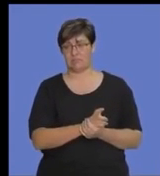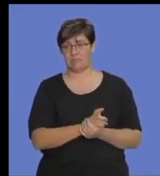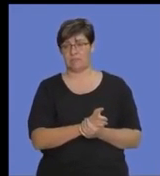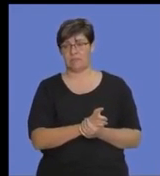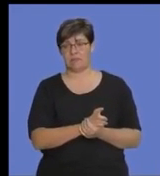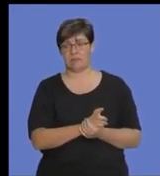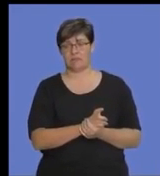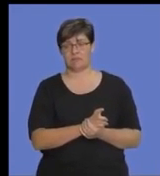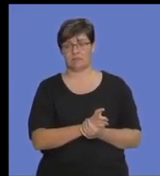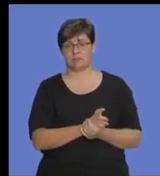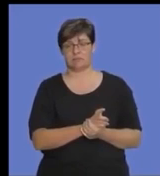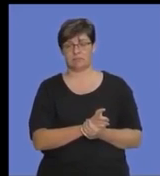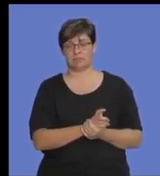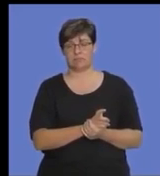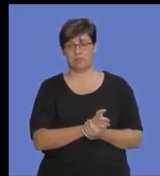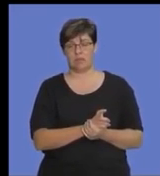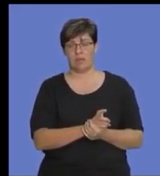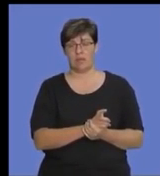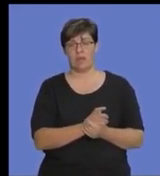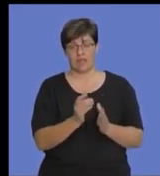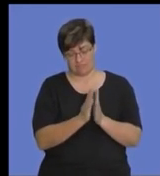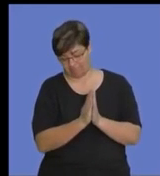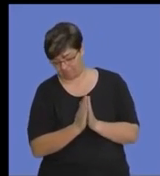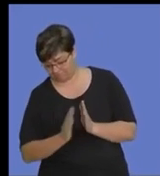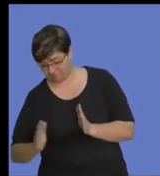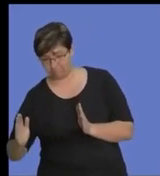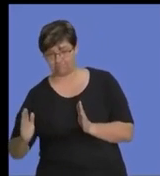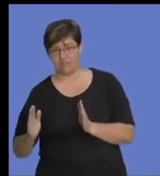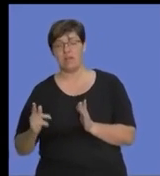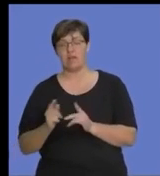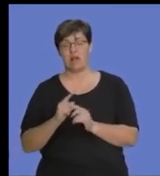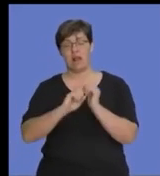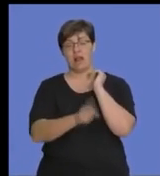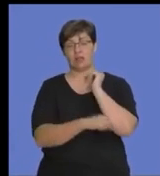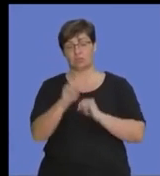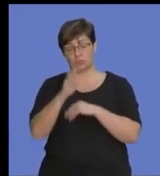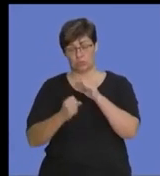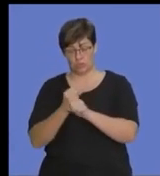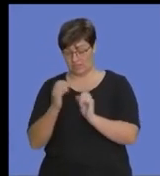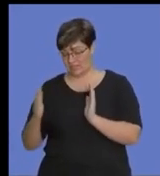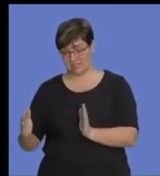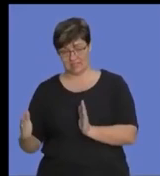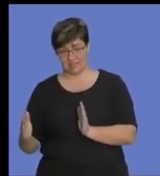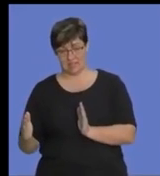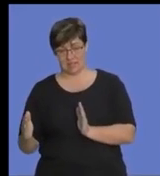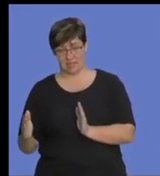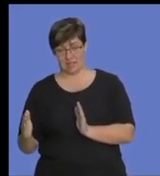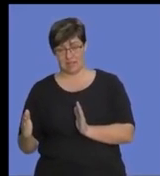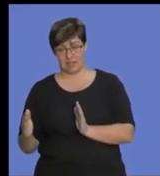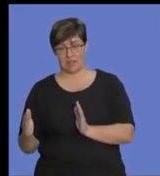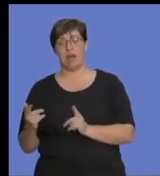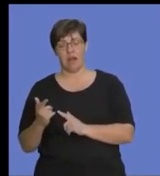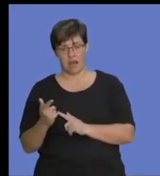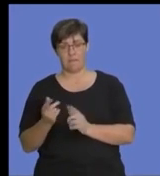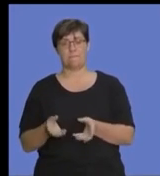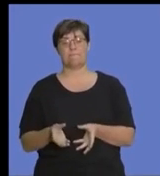view. So for the whole now duration, which is for the last 2 years, and for the last 2 years,